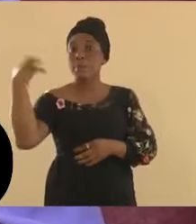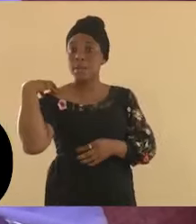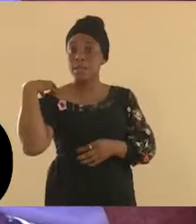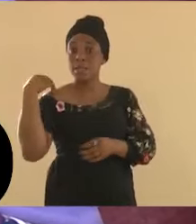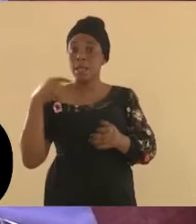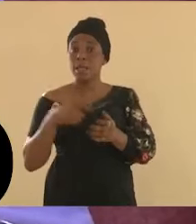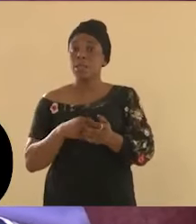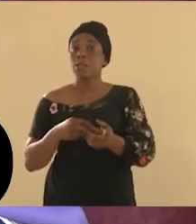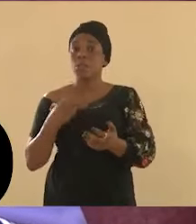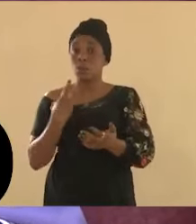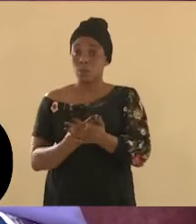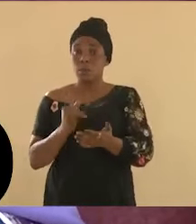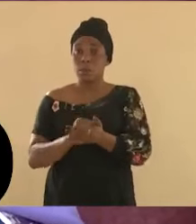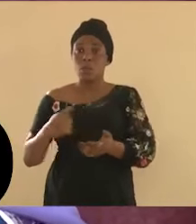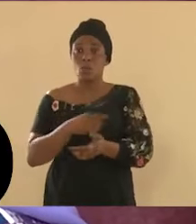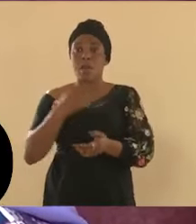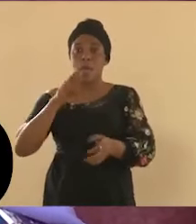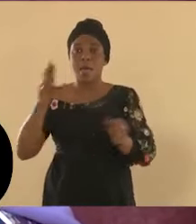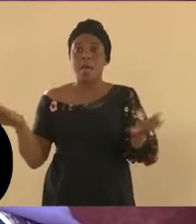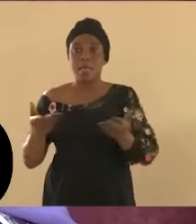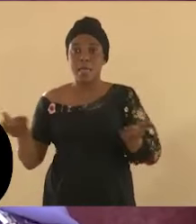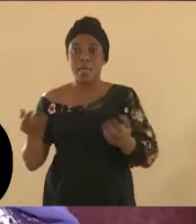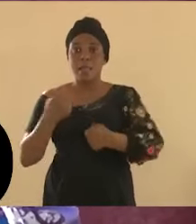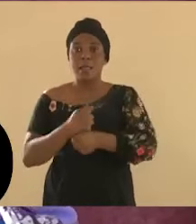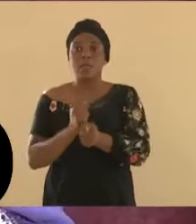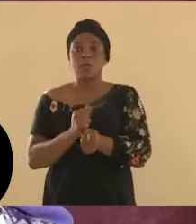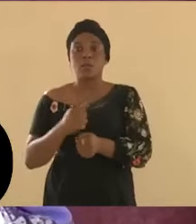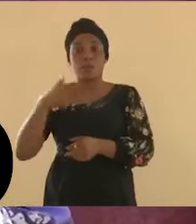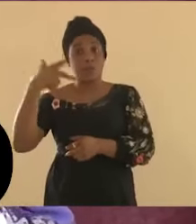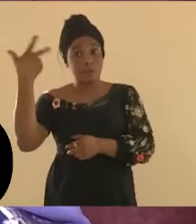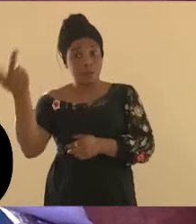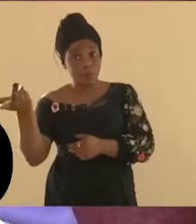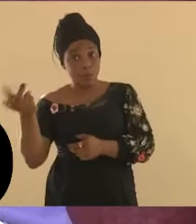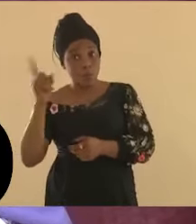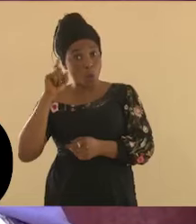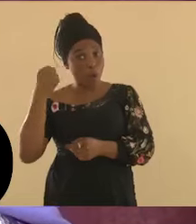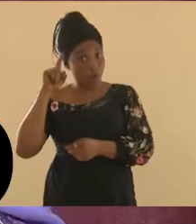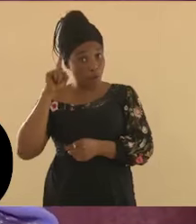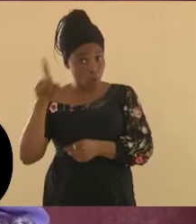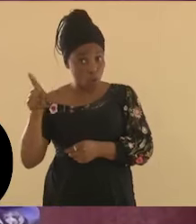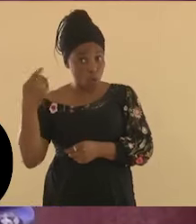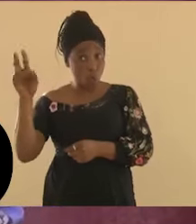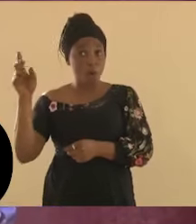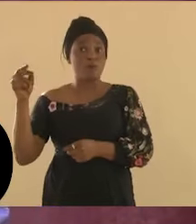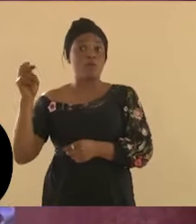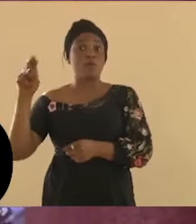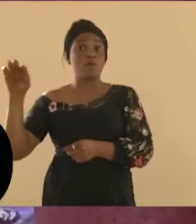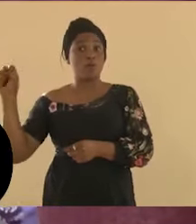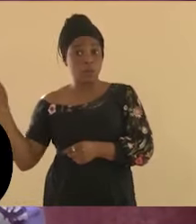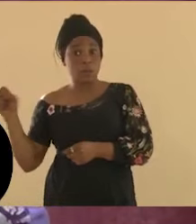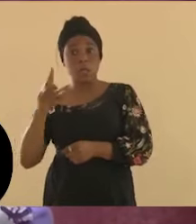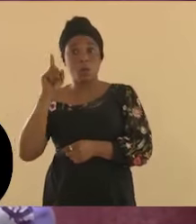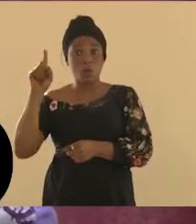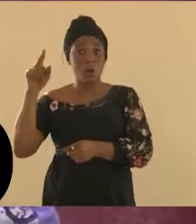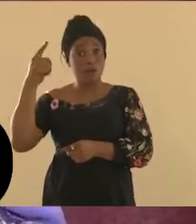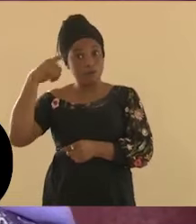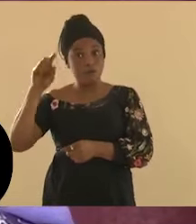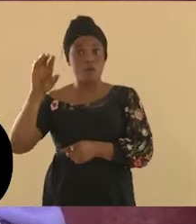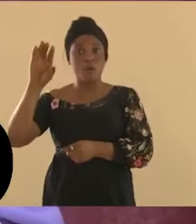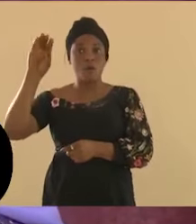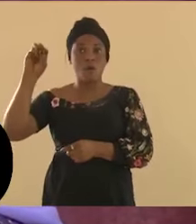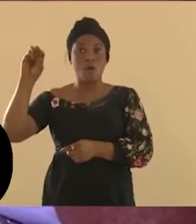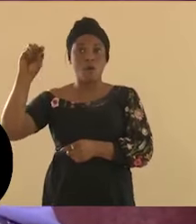"Master, it is well that we are here. Let us make three booths, one for you, one for Moses, and